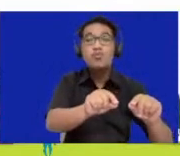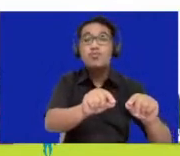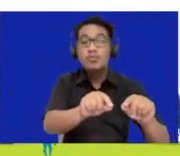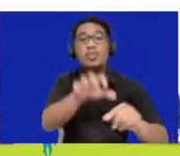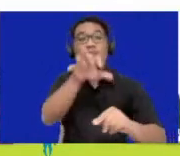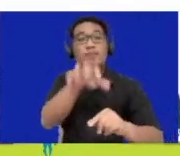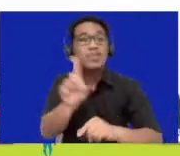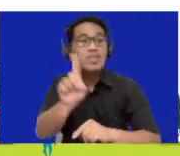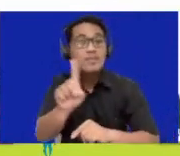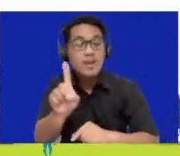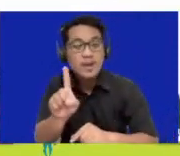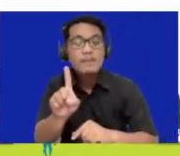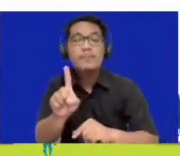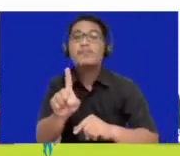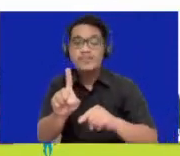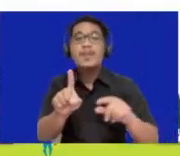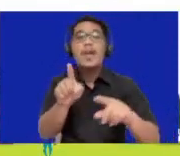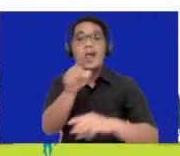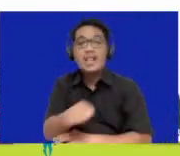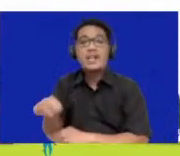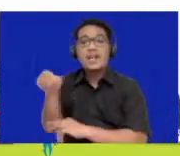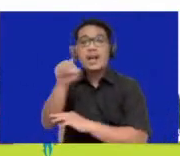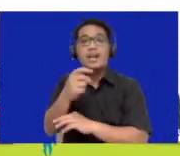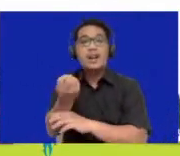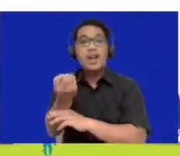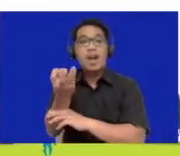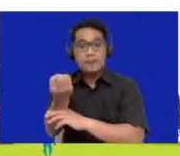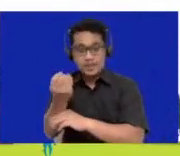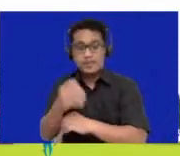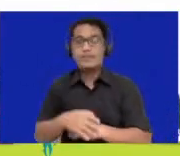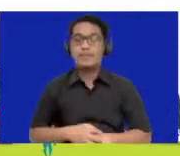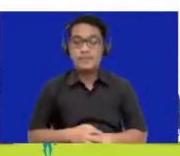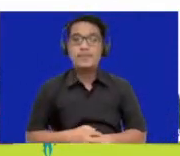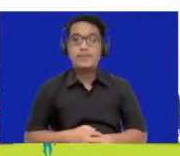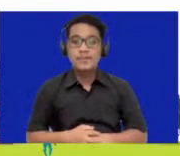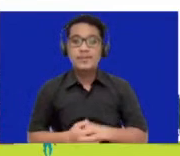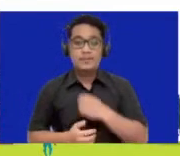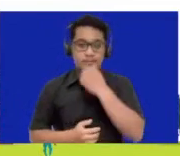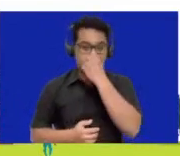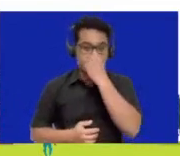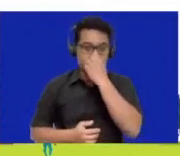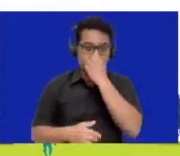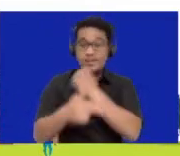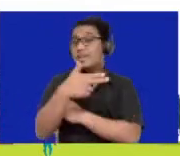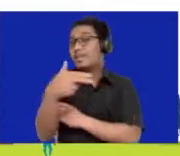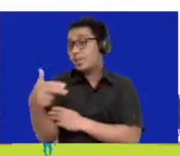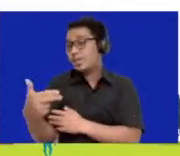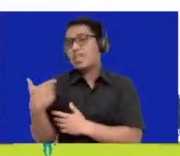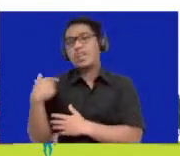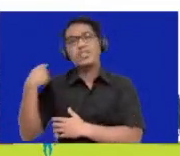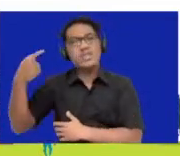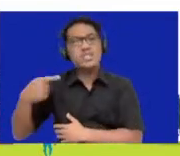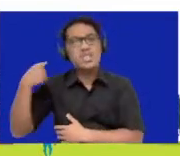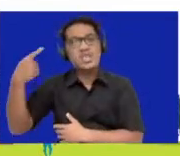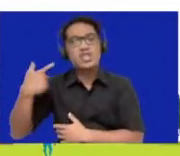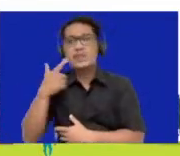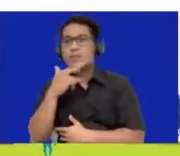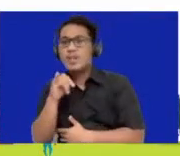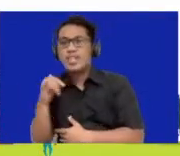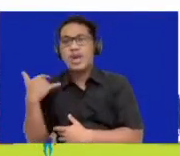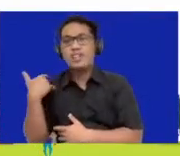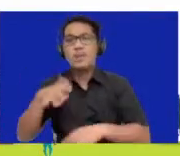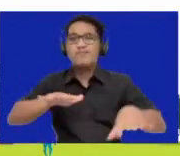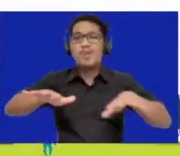hit regularly by tropical storms, cyclones, droughts. Bangladesh is a low-lying country, which